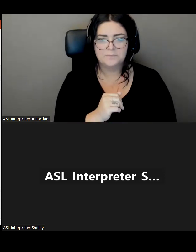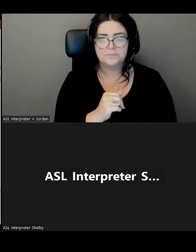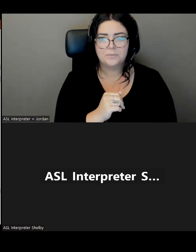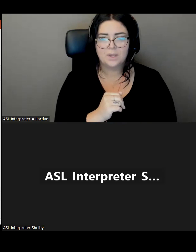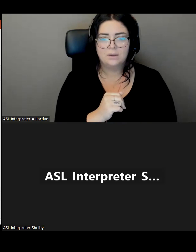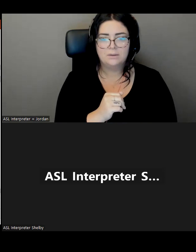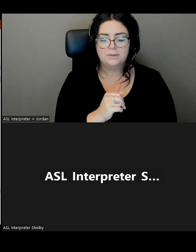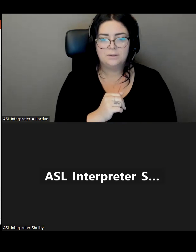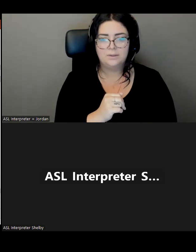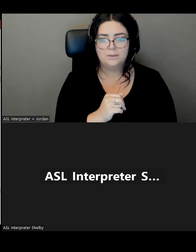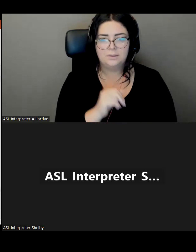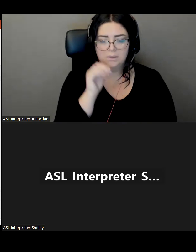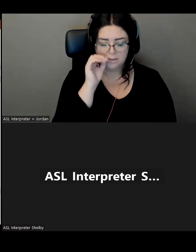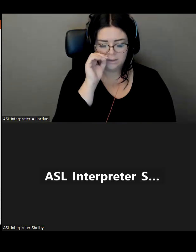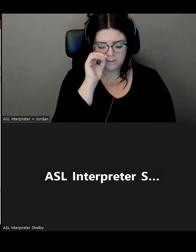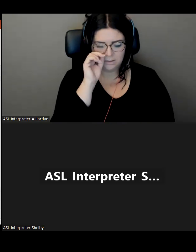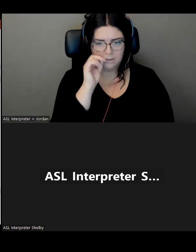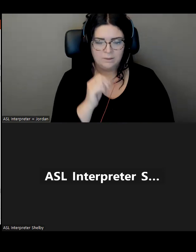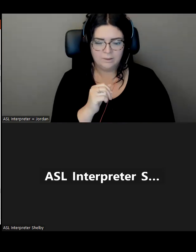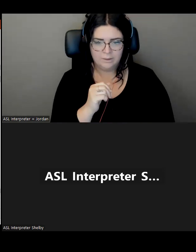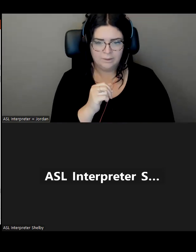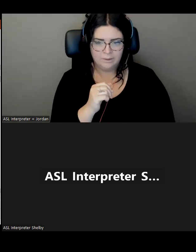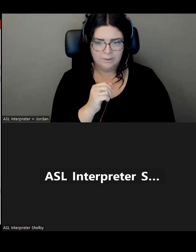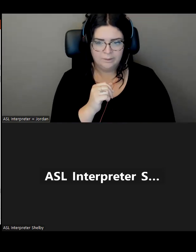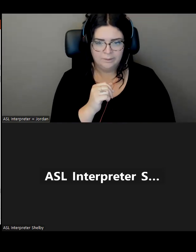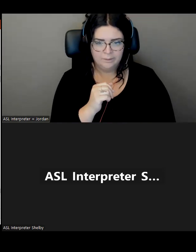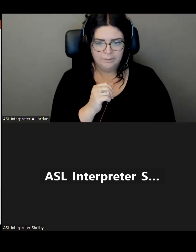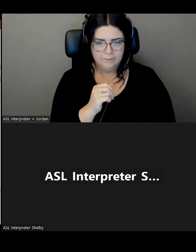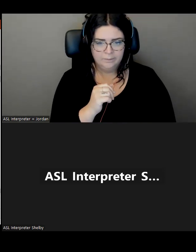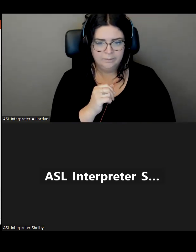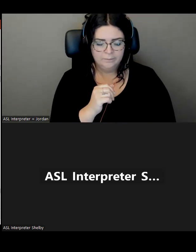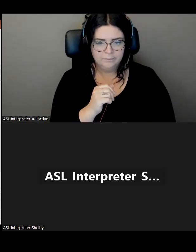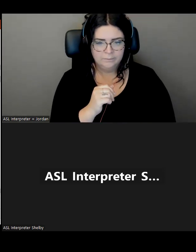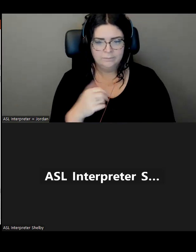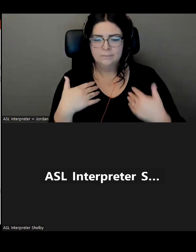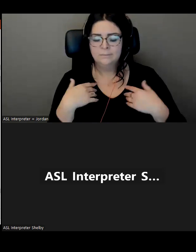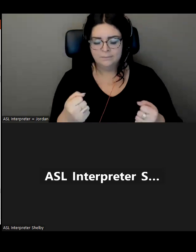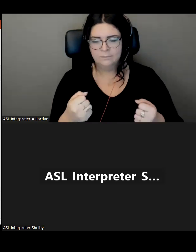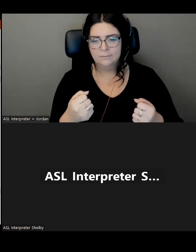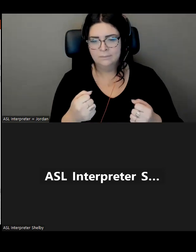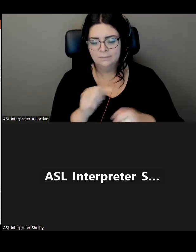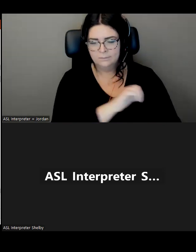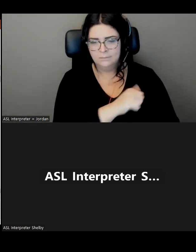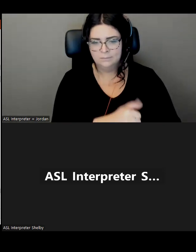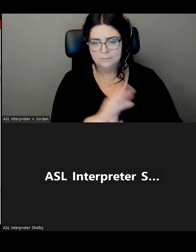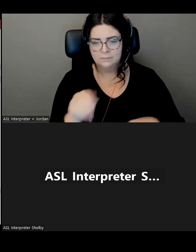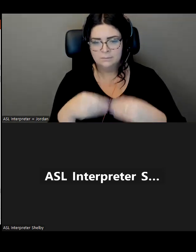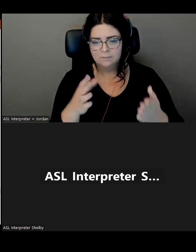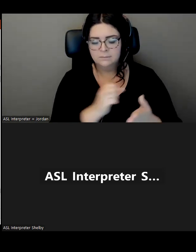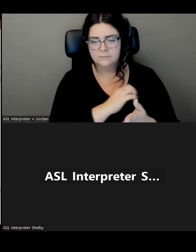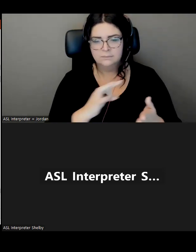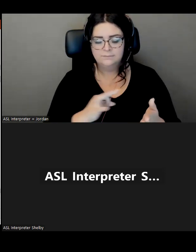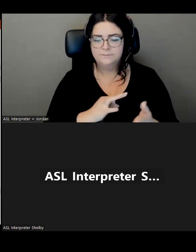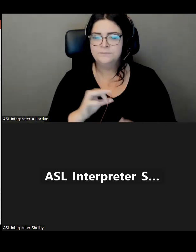So the health authorities provide some staff and infrastructure, because the coalitions themselves don't have any staff, and